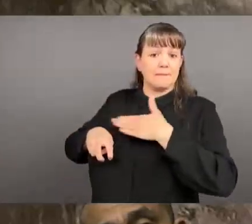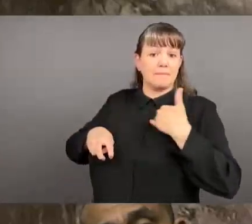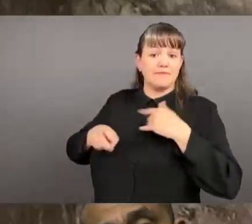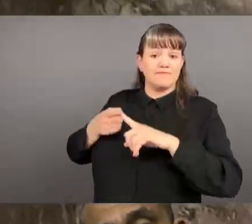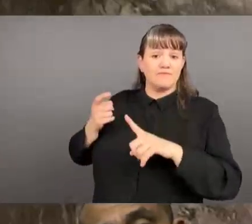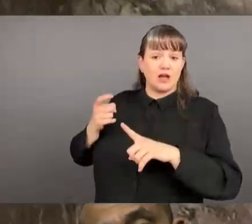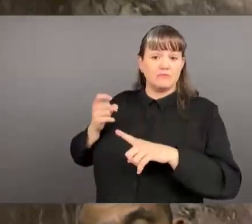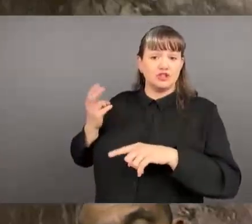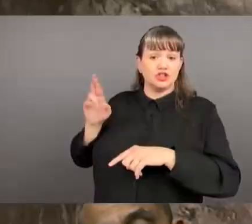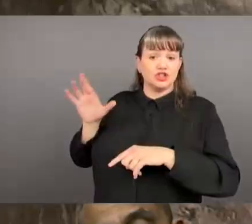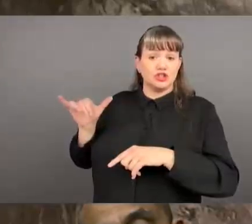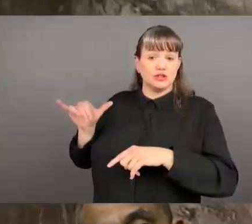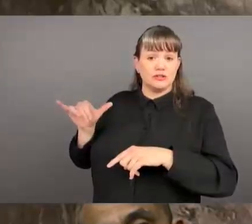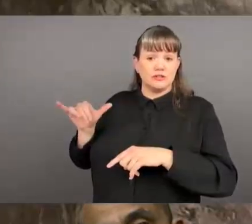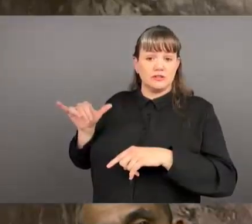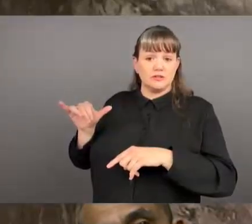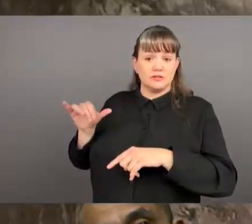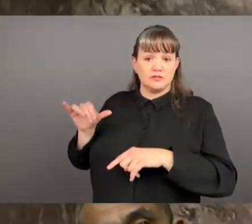down, member,